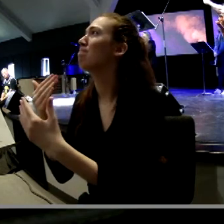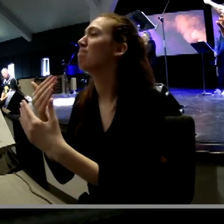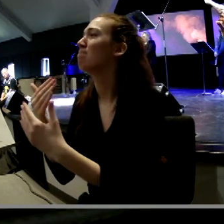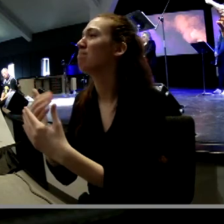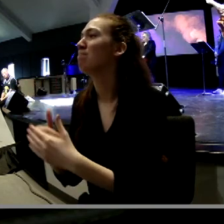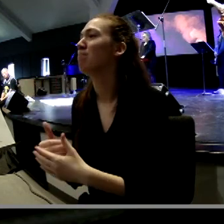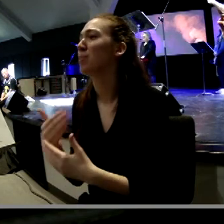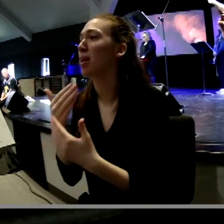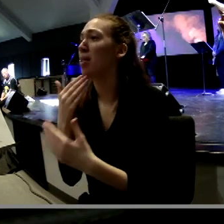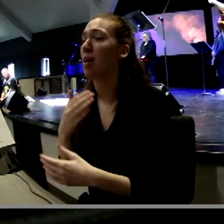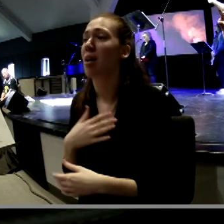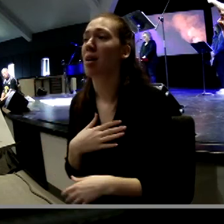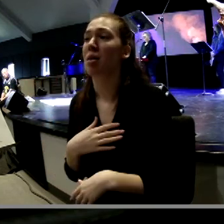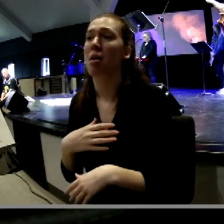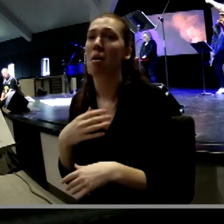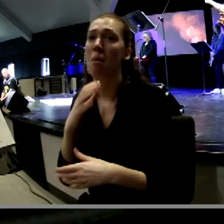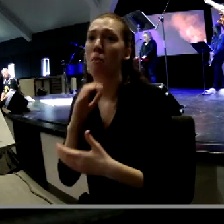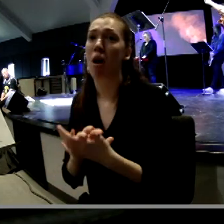And I thank my wife.